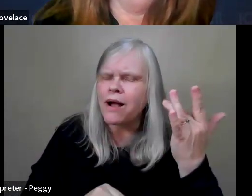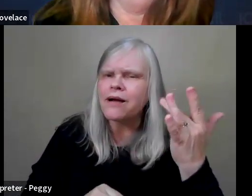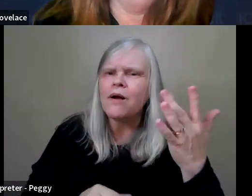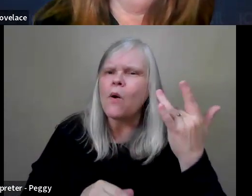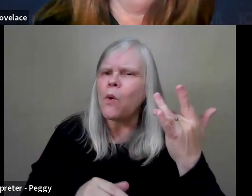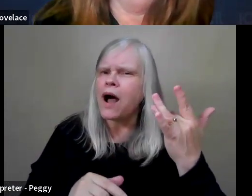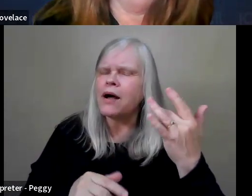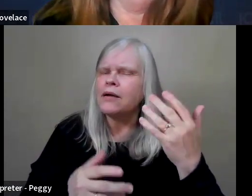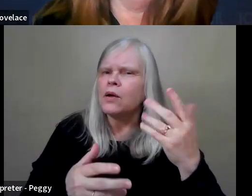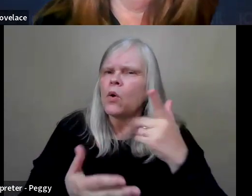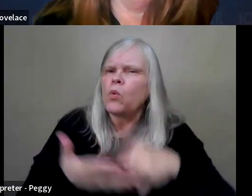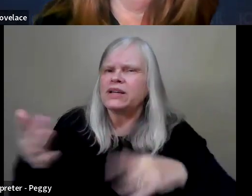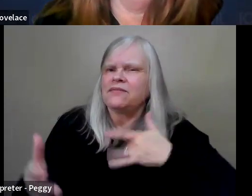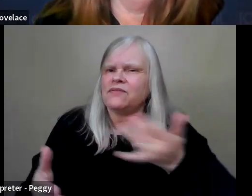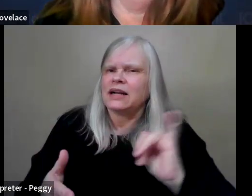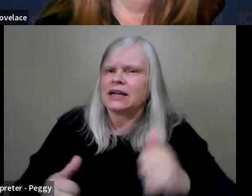actually live with dementia.